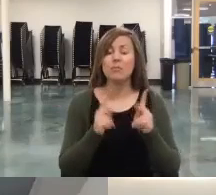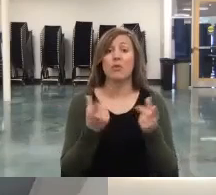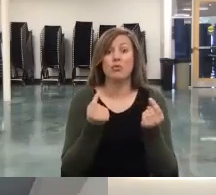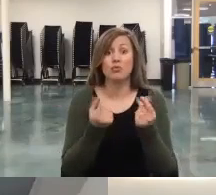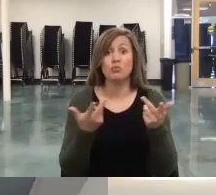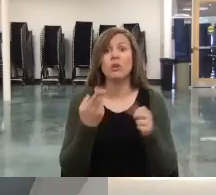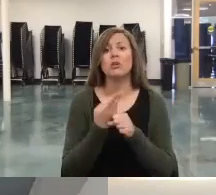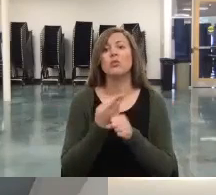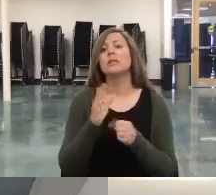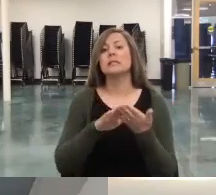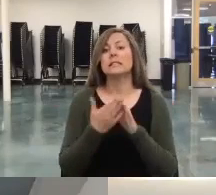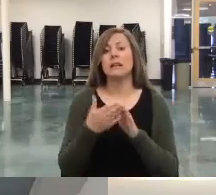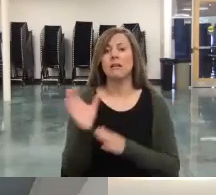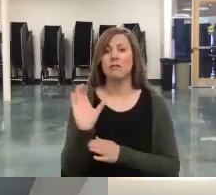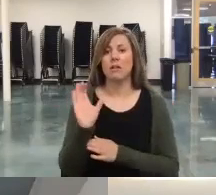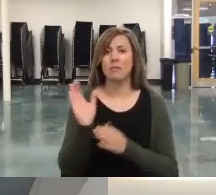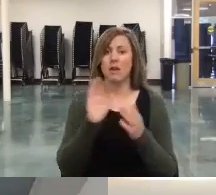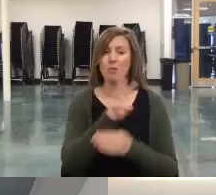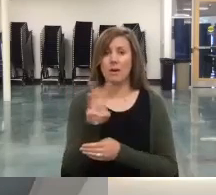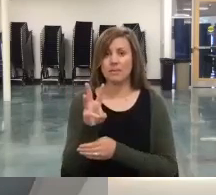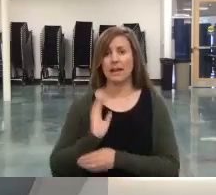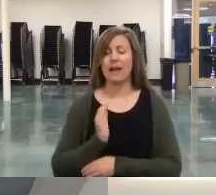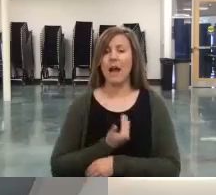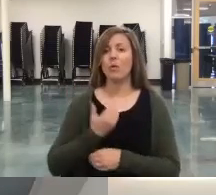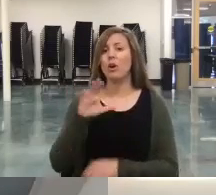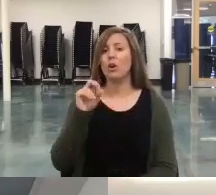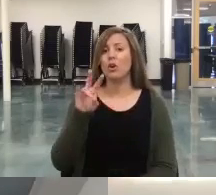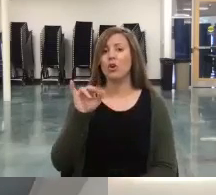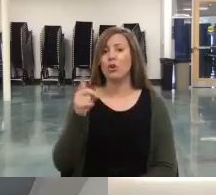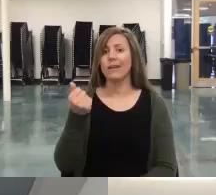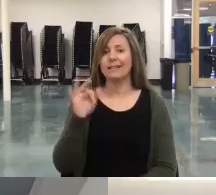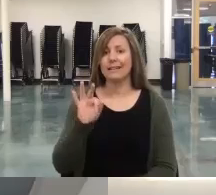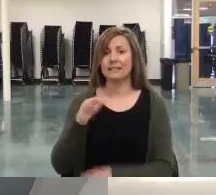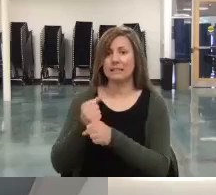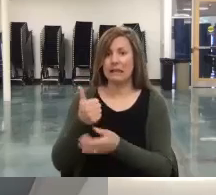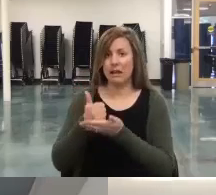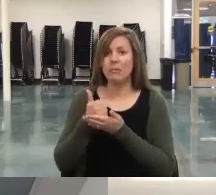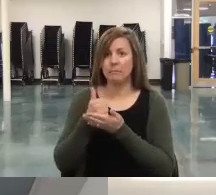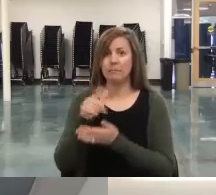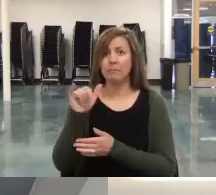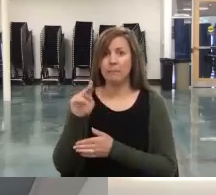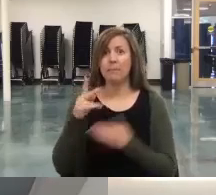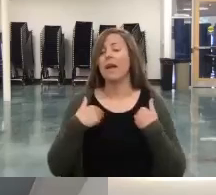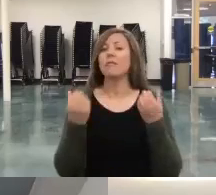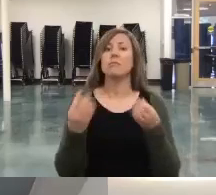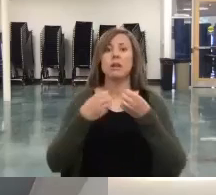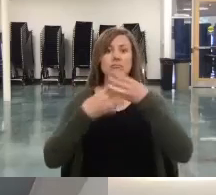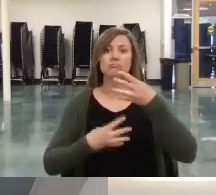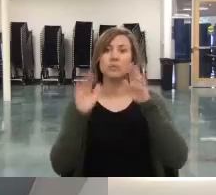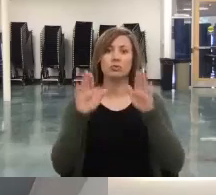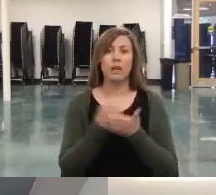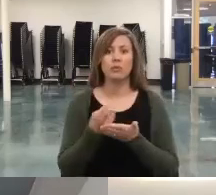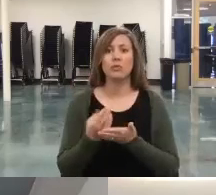Columbia webpage and go to our COVID-19 Get Help link. We've got a lot of great resources there, including